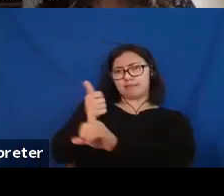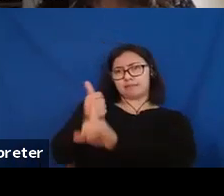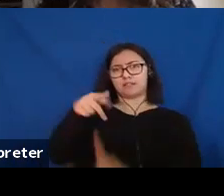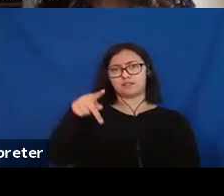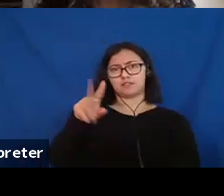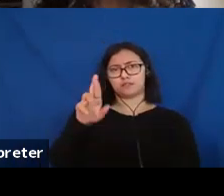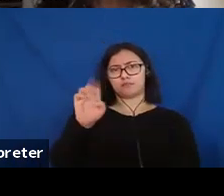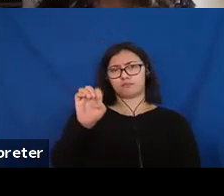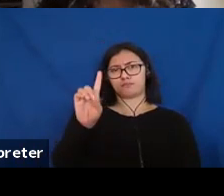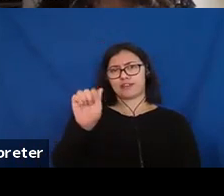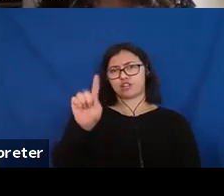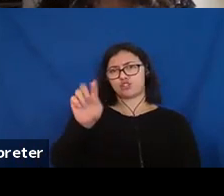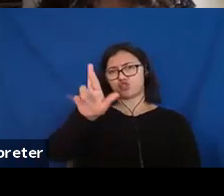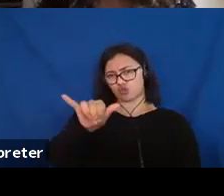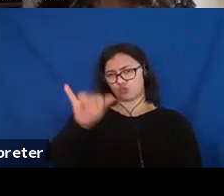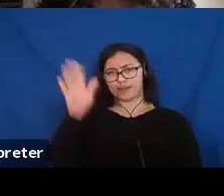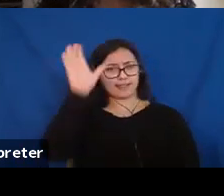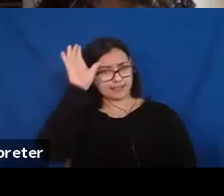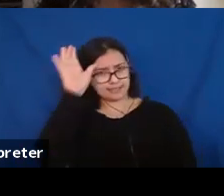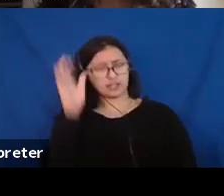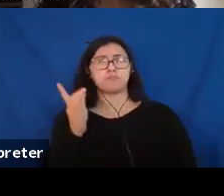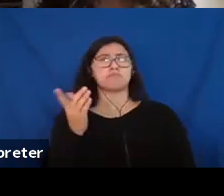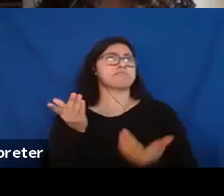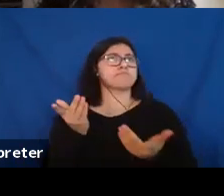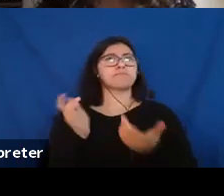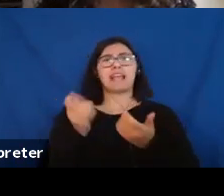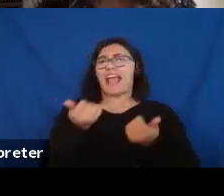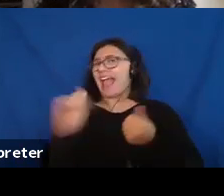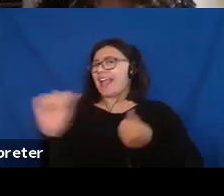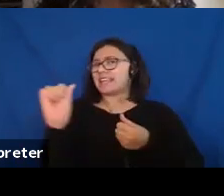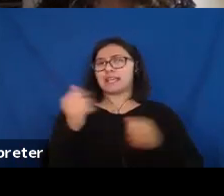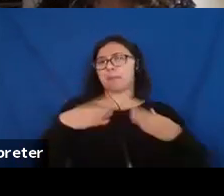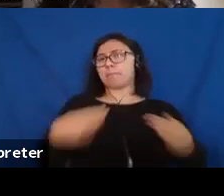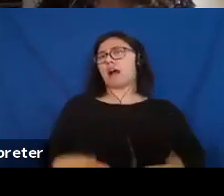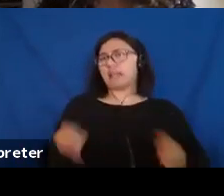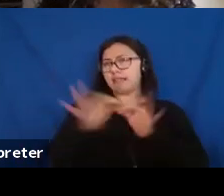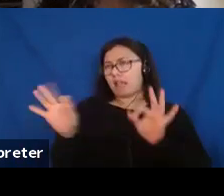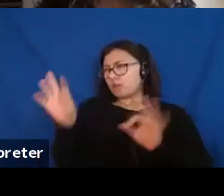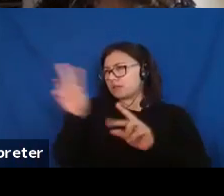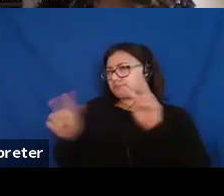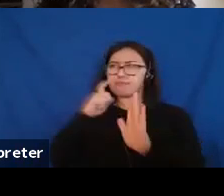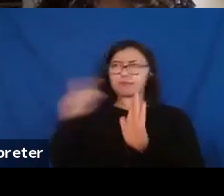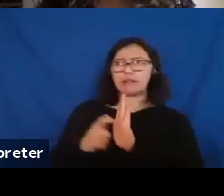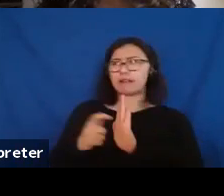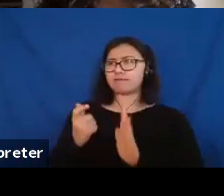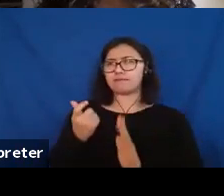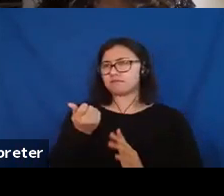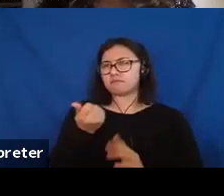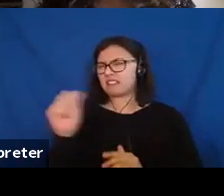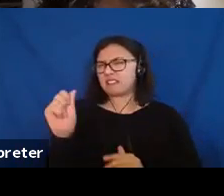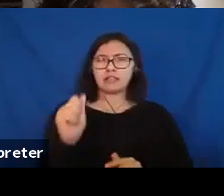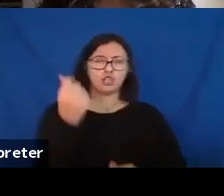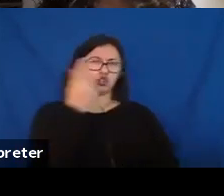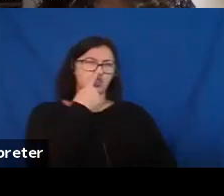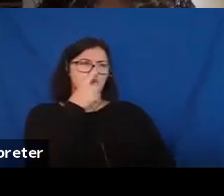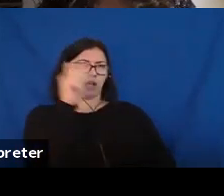listener to spot them before they, any body language or whatnot? Yes. Okay. Can we hold that to the end?